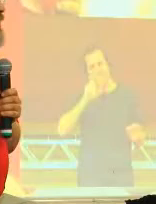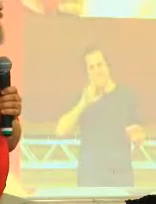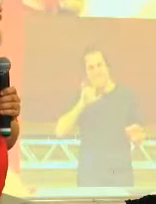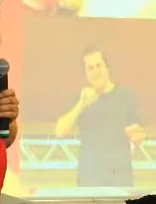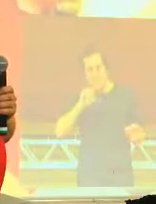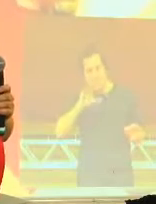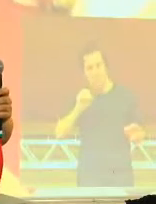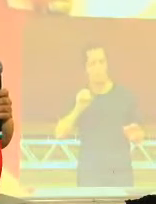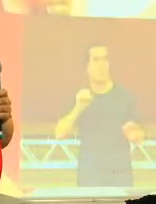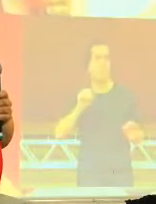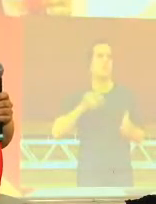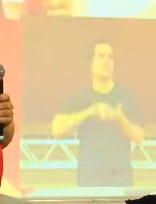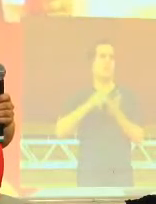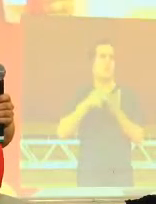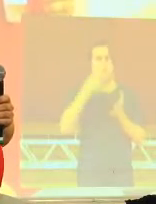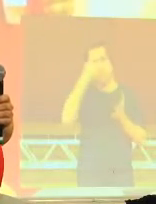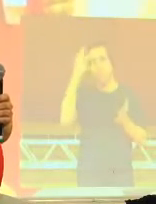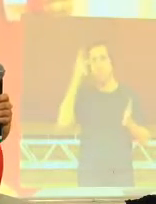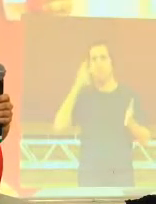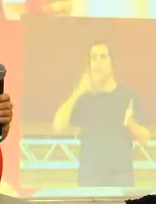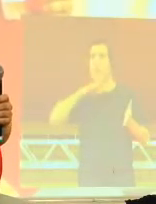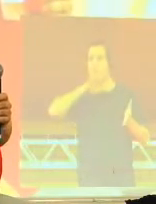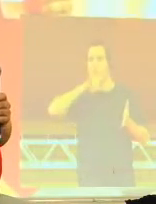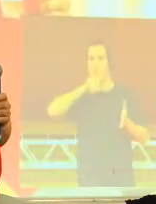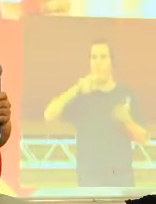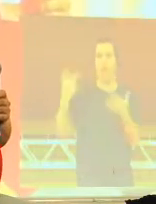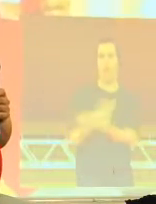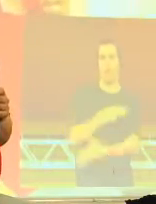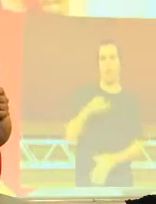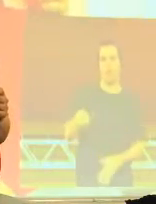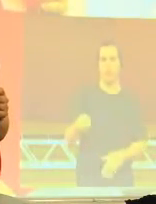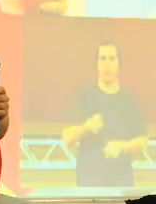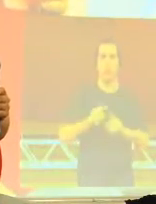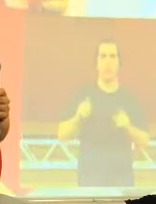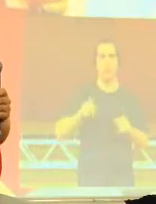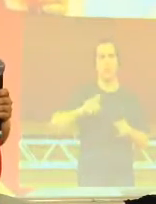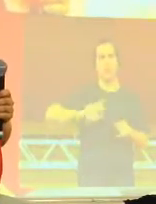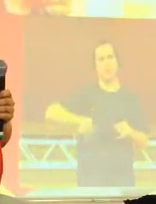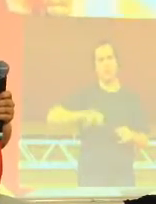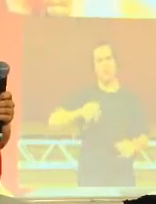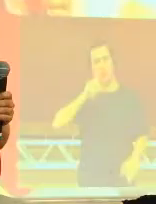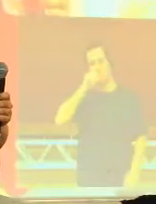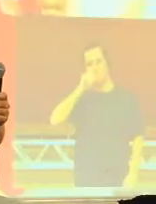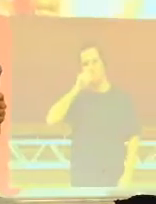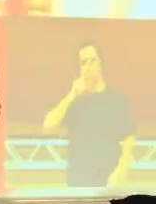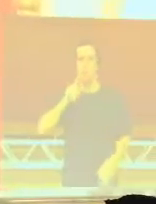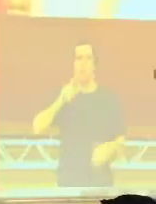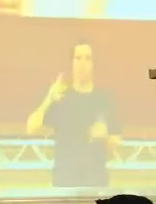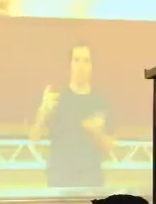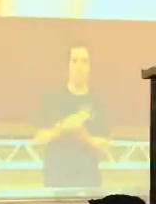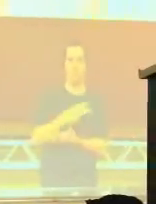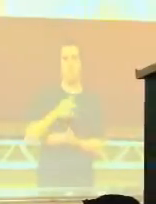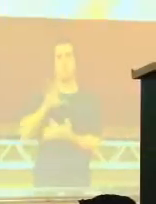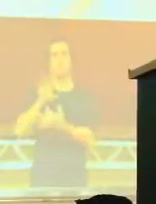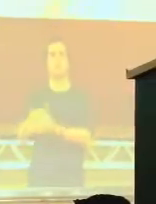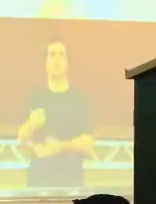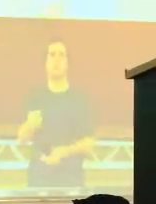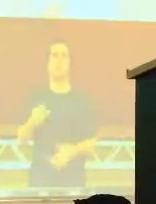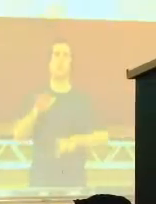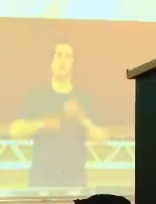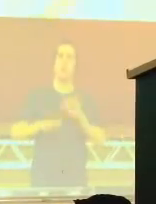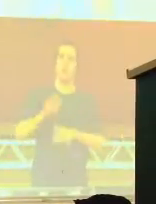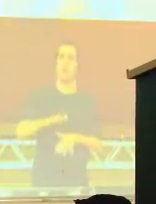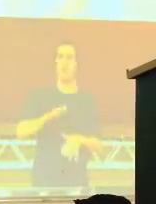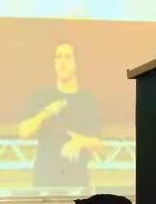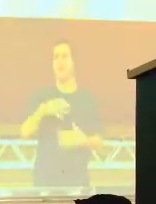it's not dangerous to reject proprietary software. It may be uncomfortable sometimes. It may require a